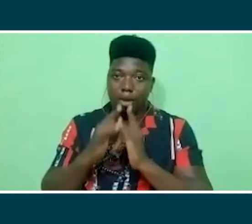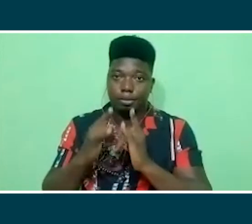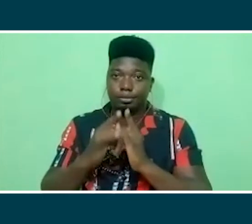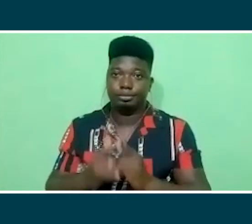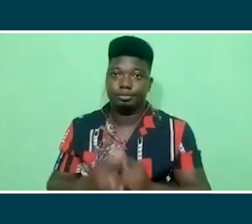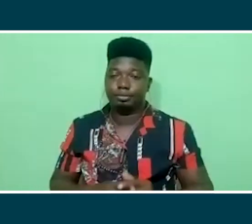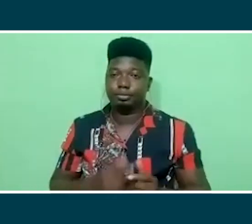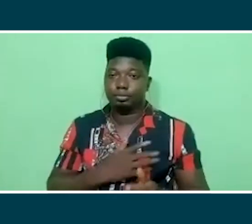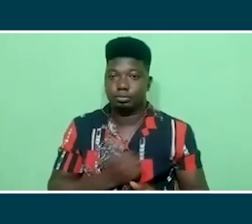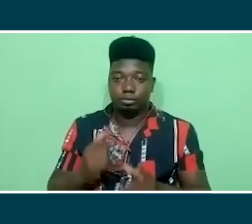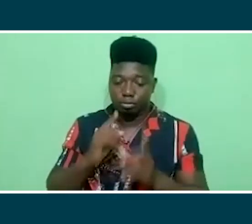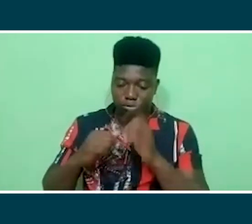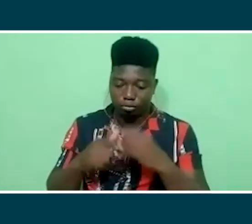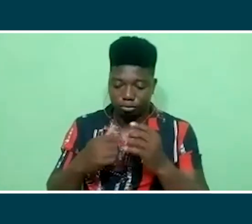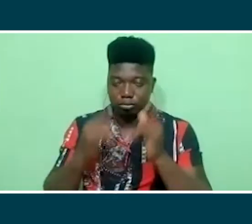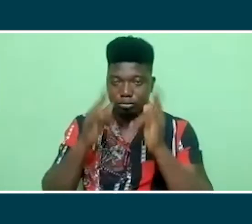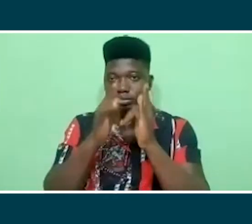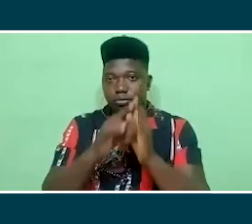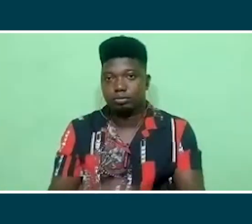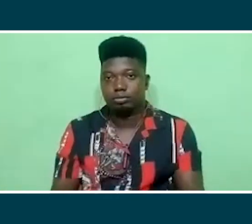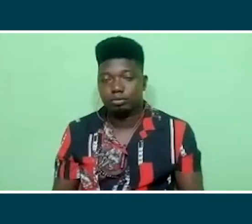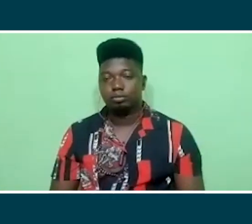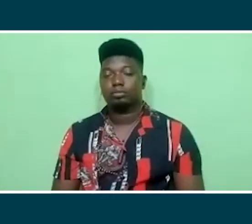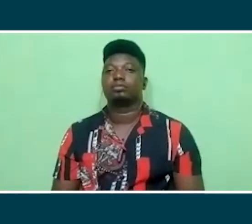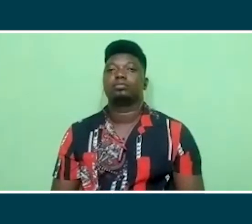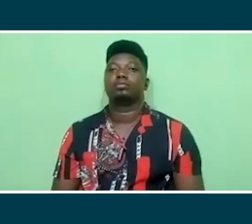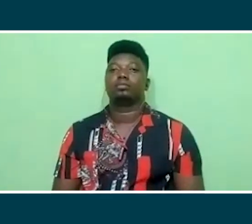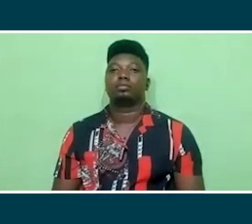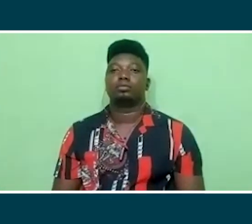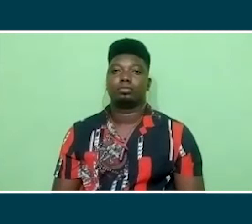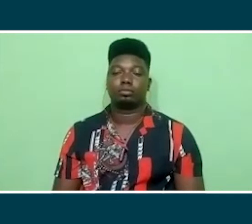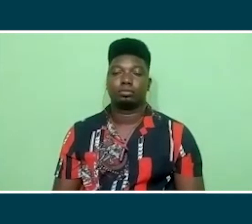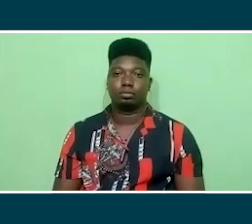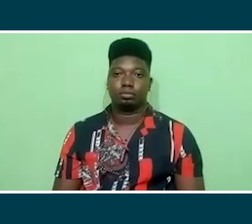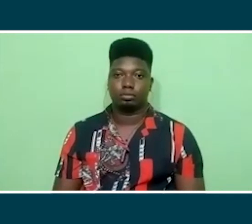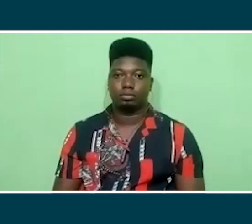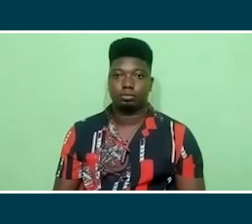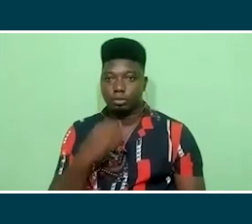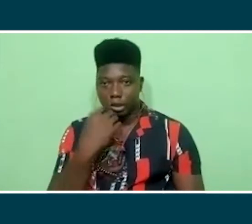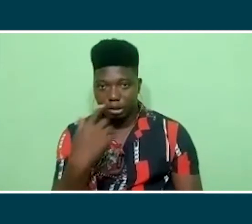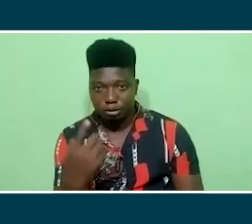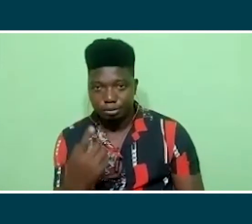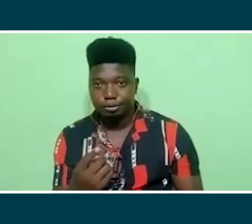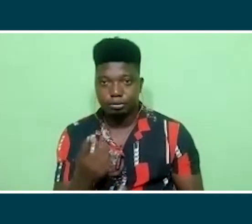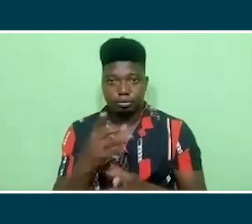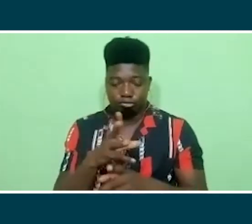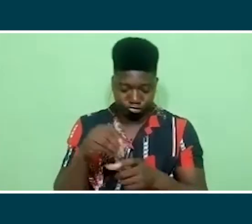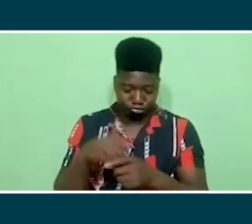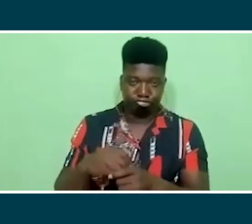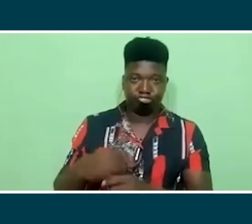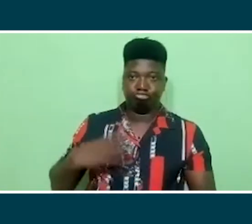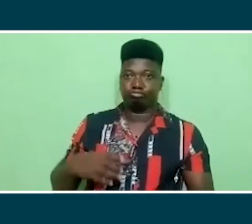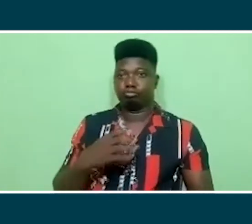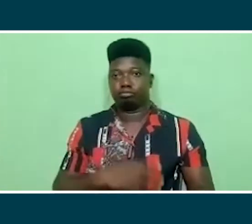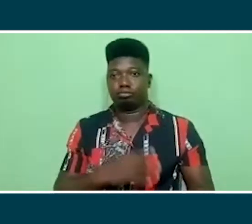camp's handling of gender stuff? 10 out of 10, they said. Their inclusion committee, all the questions, it was just